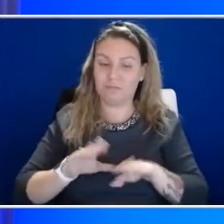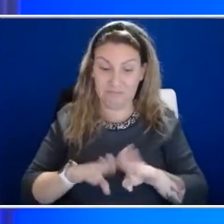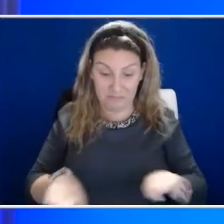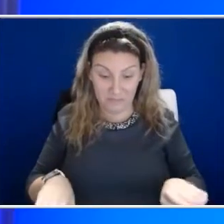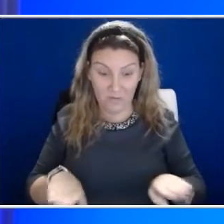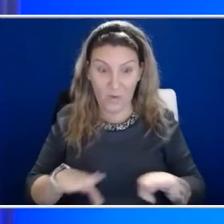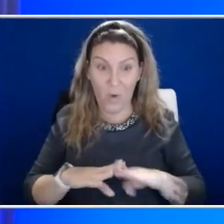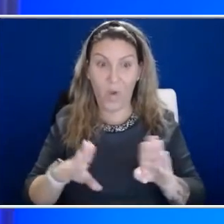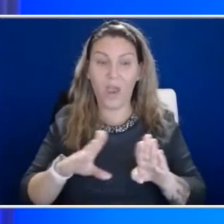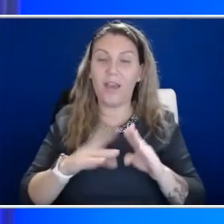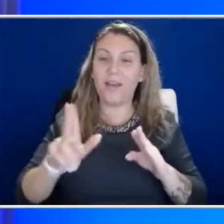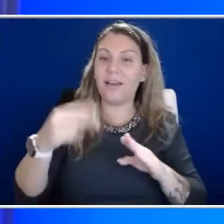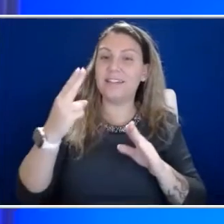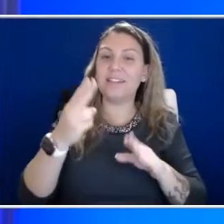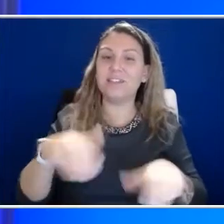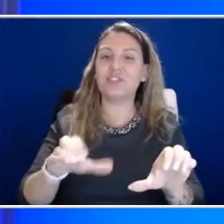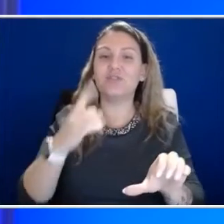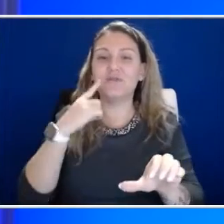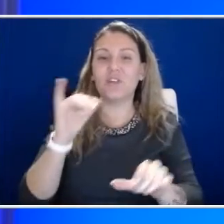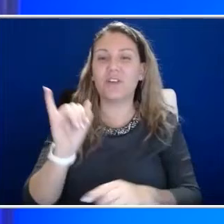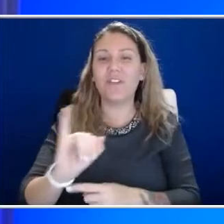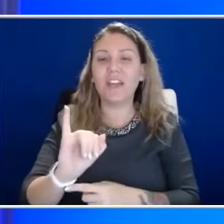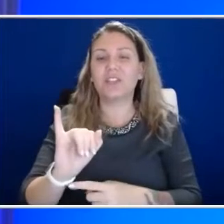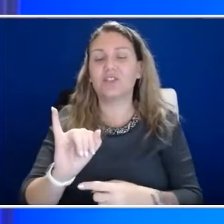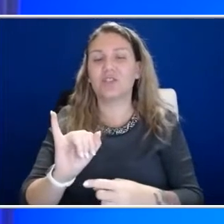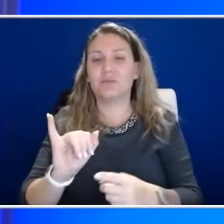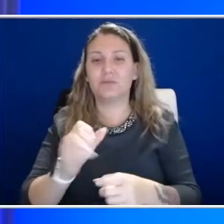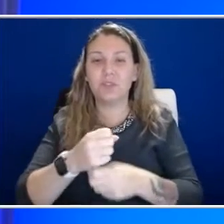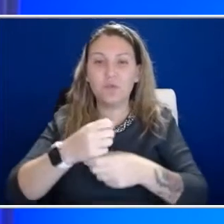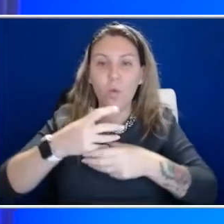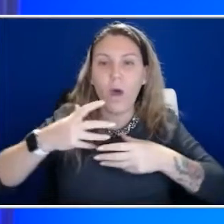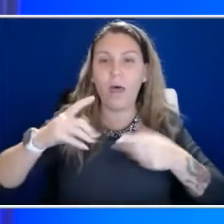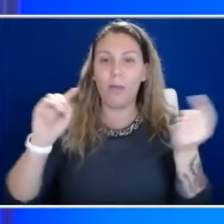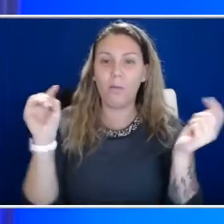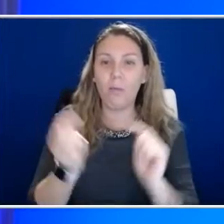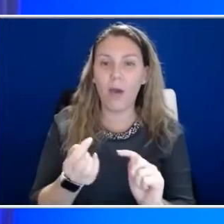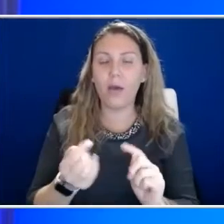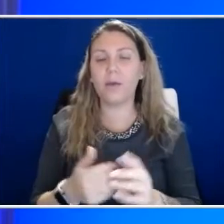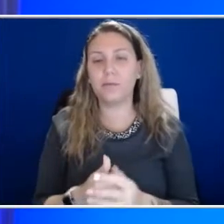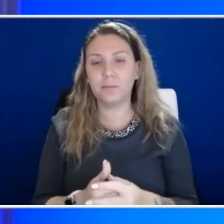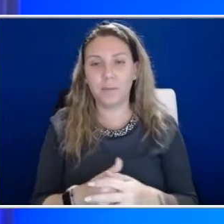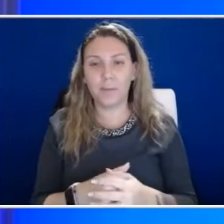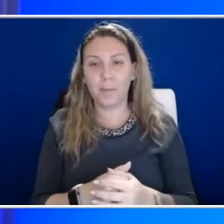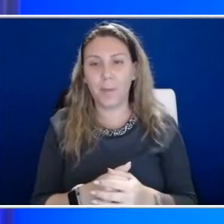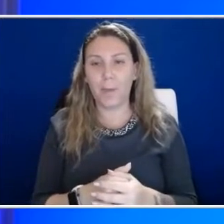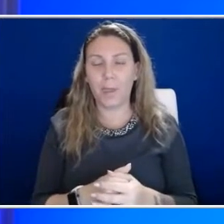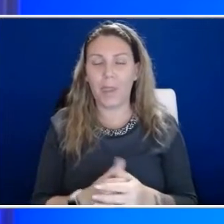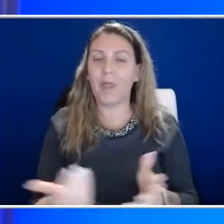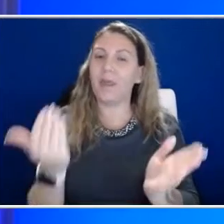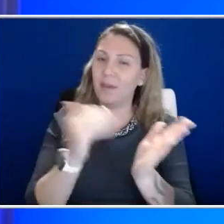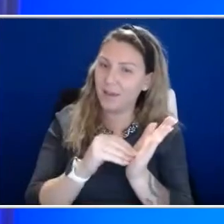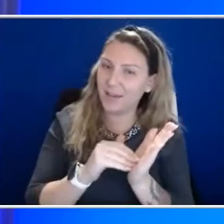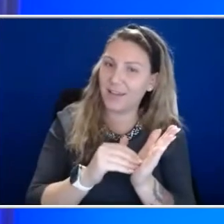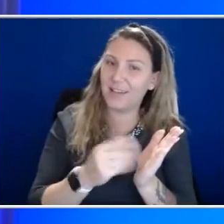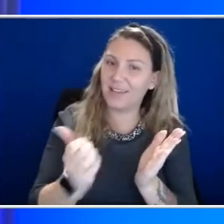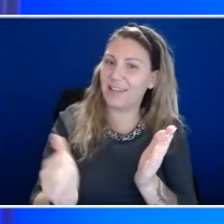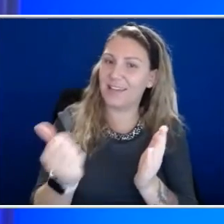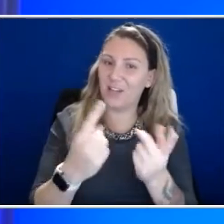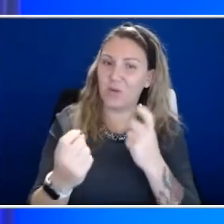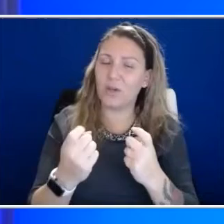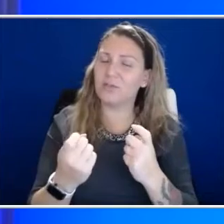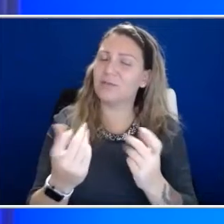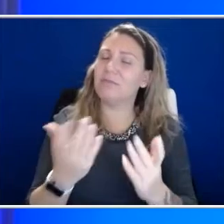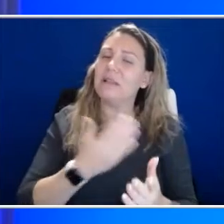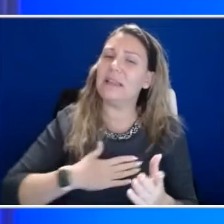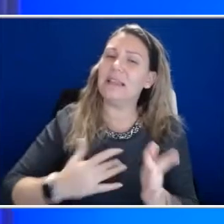higher chance of infection. There will be swelling, there will be pain. Again, if you have any questions, please reach out to us.